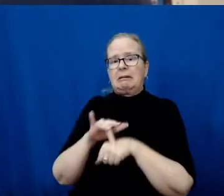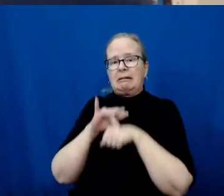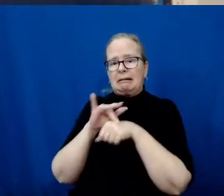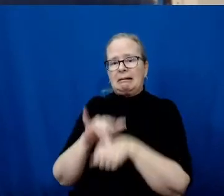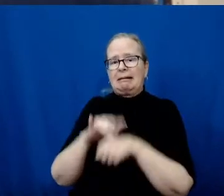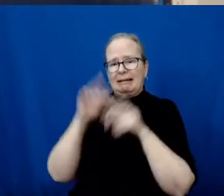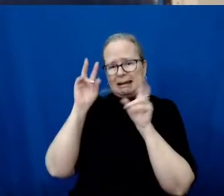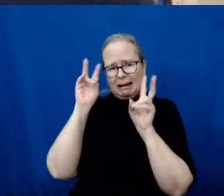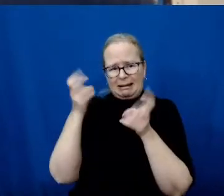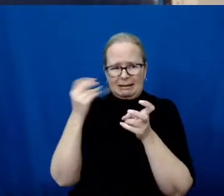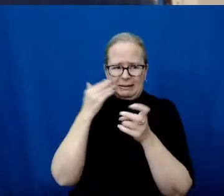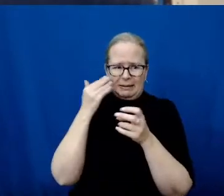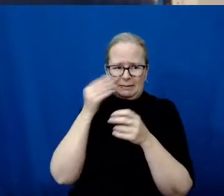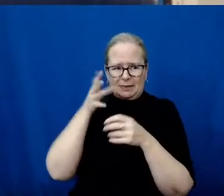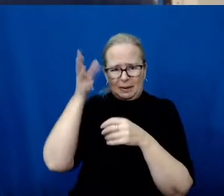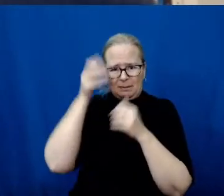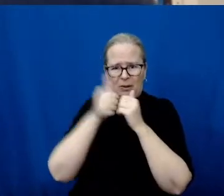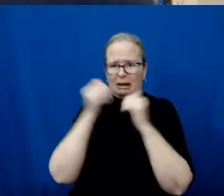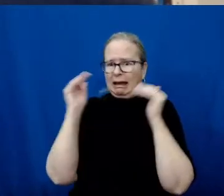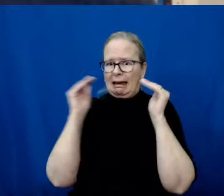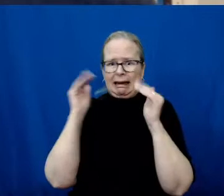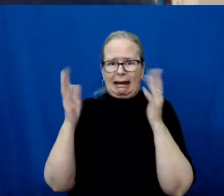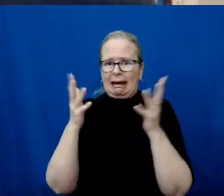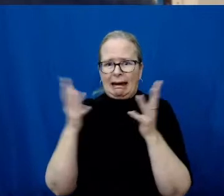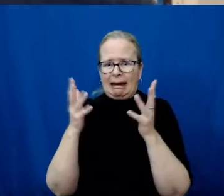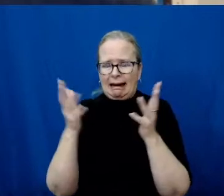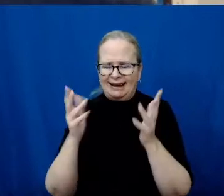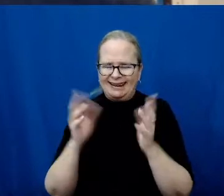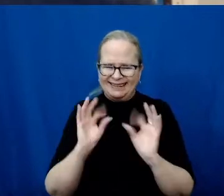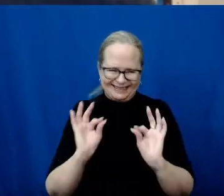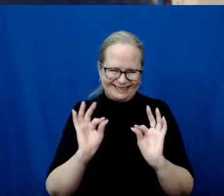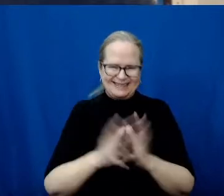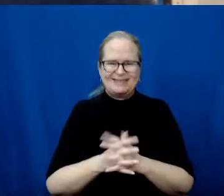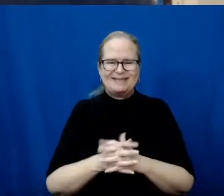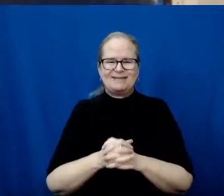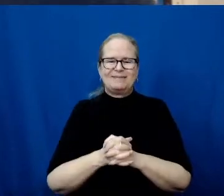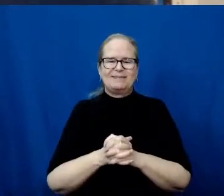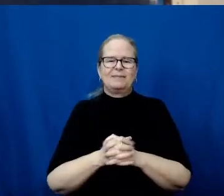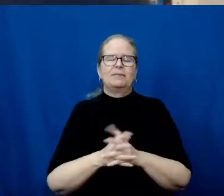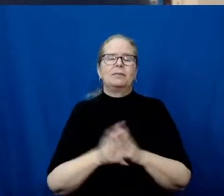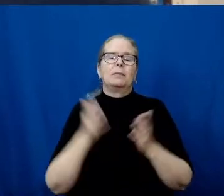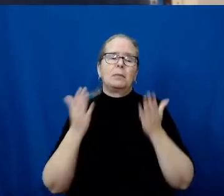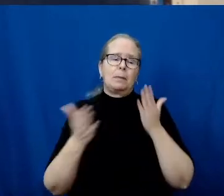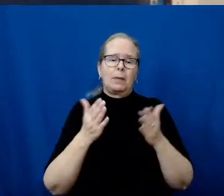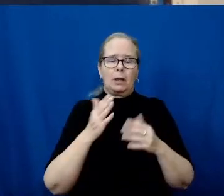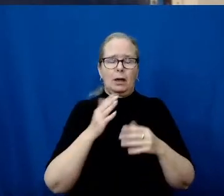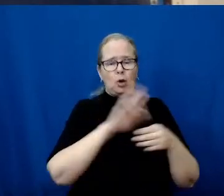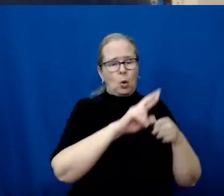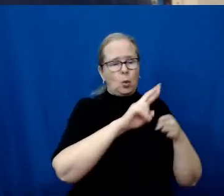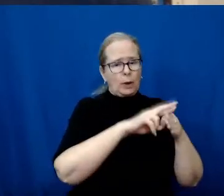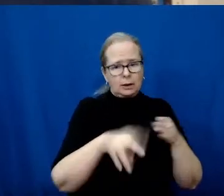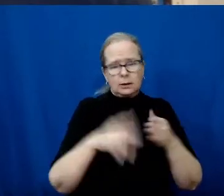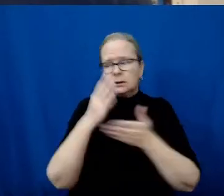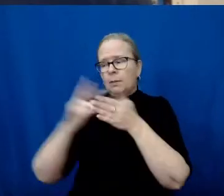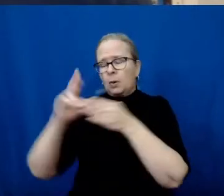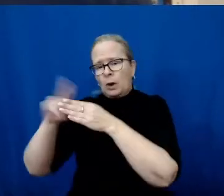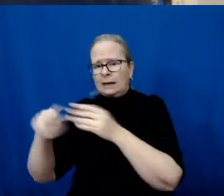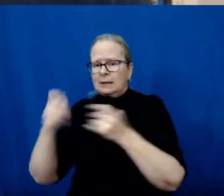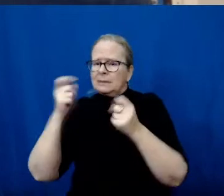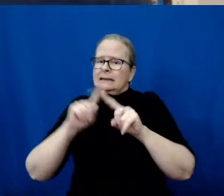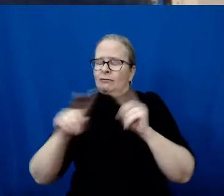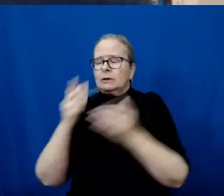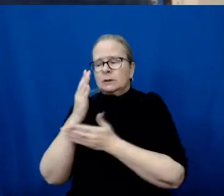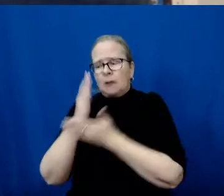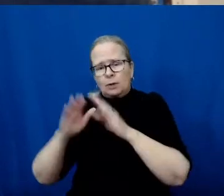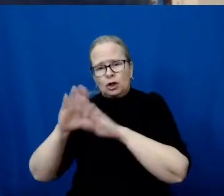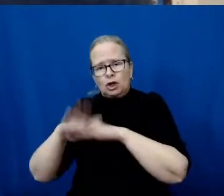may vary. Obviously, some kids will have anxiety around COVID in general, and the fact that a